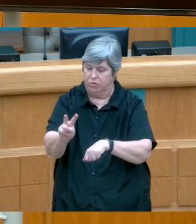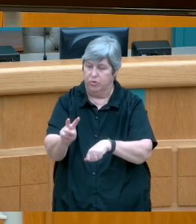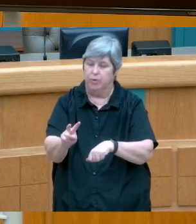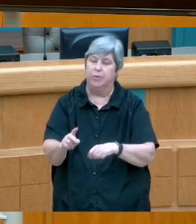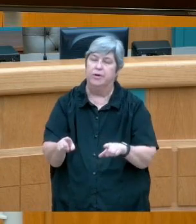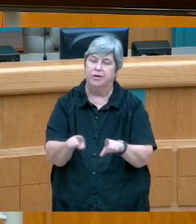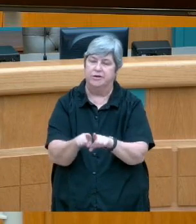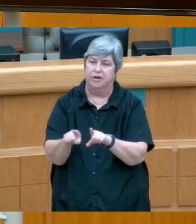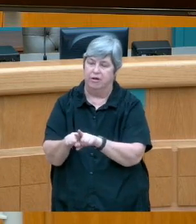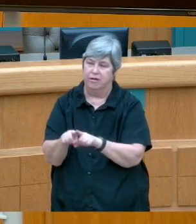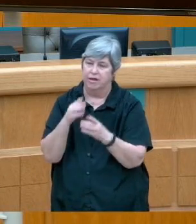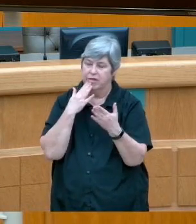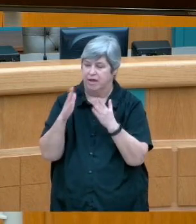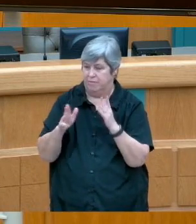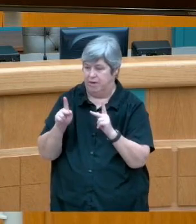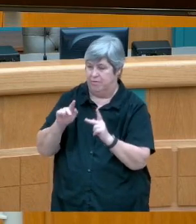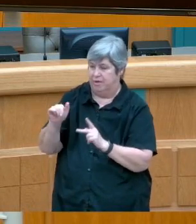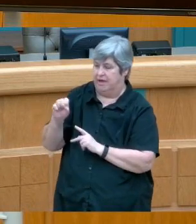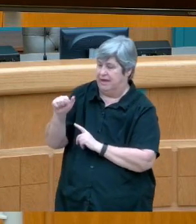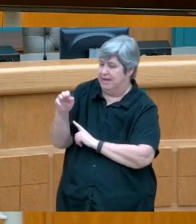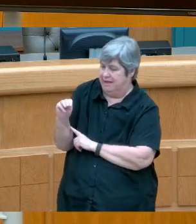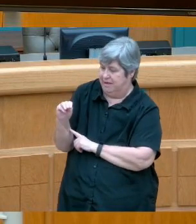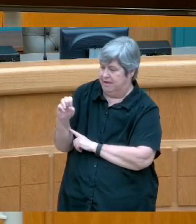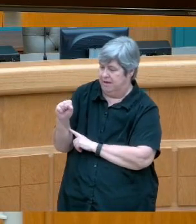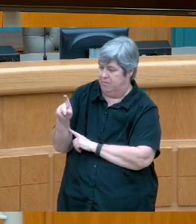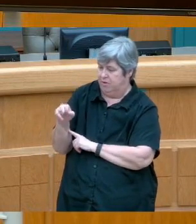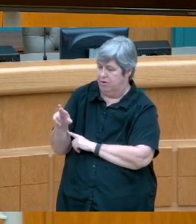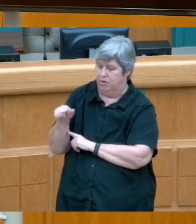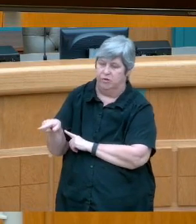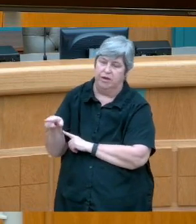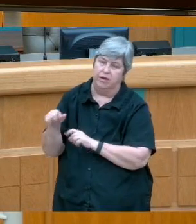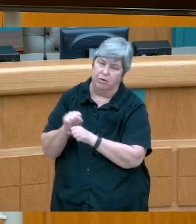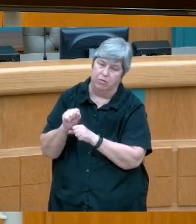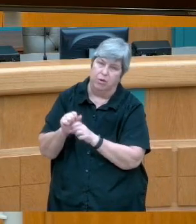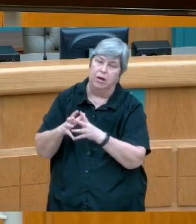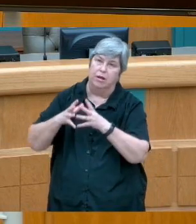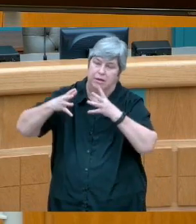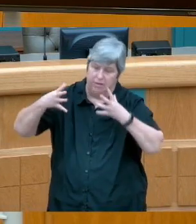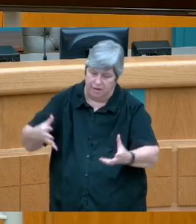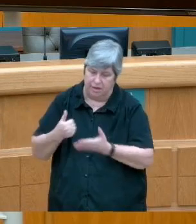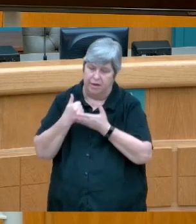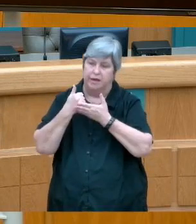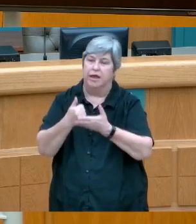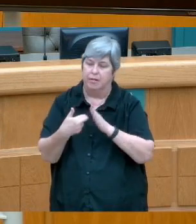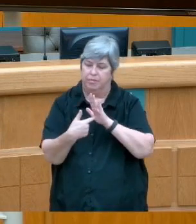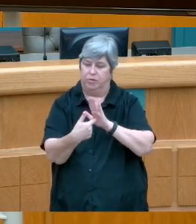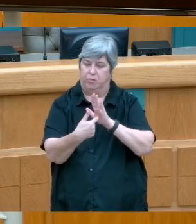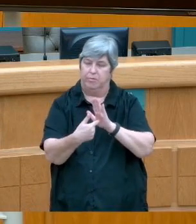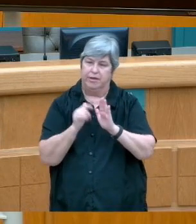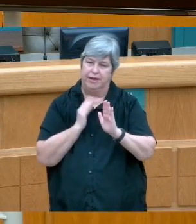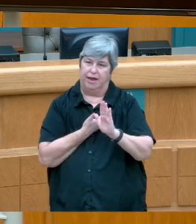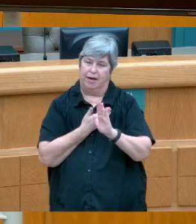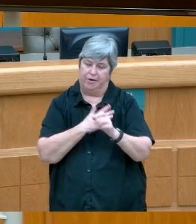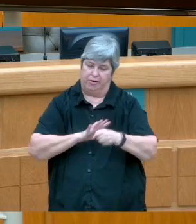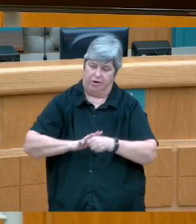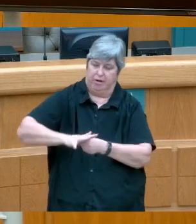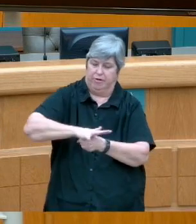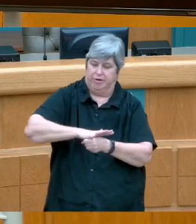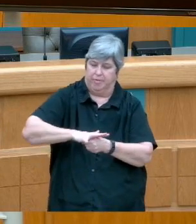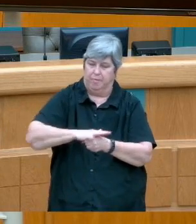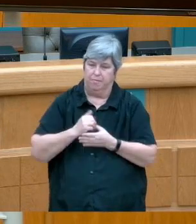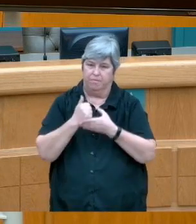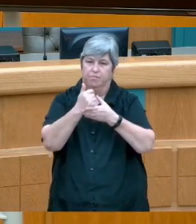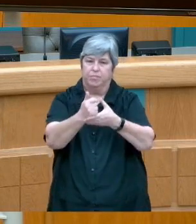thank persons like Sam Susser that are working overdrive to help represent the area and help the